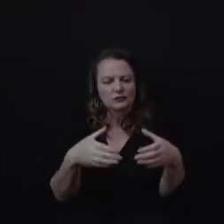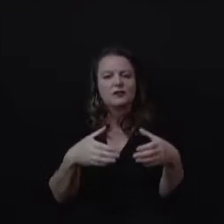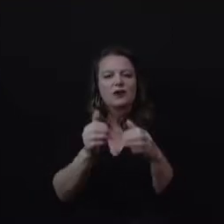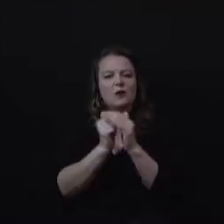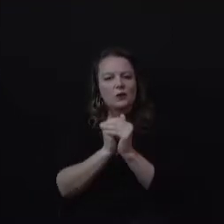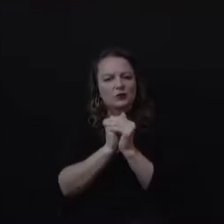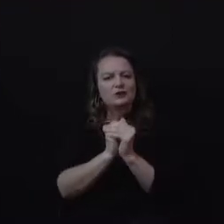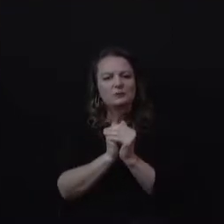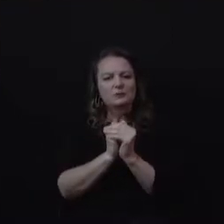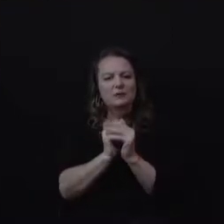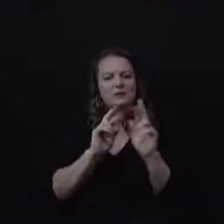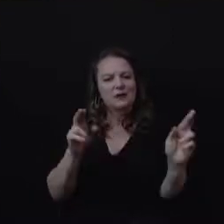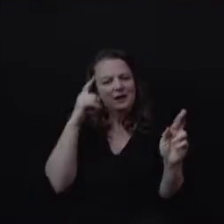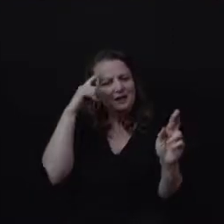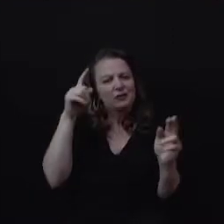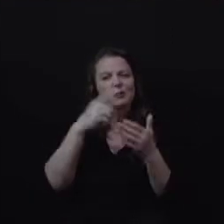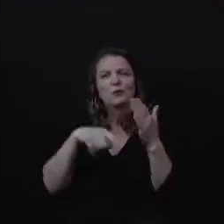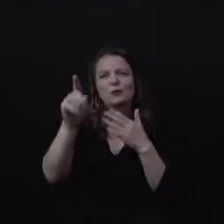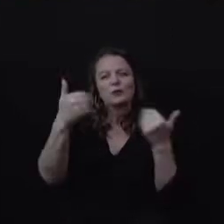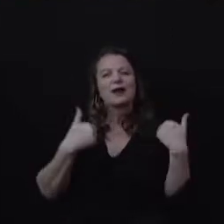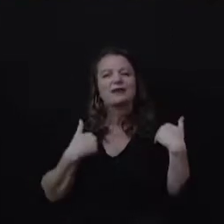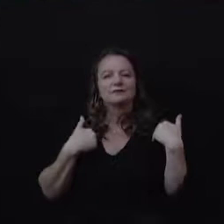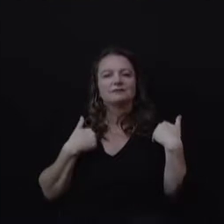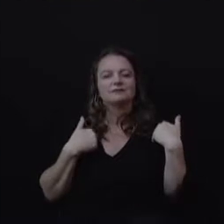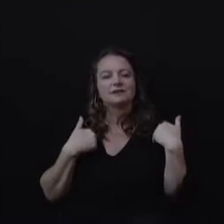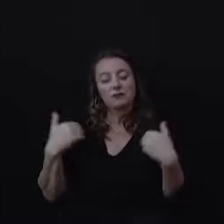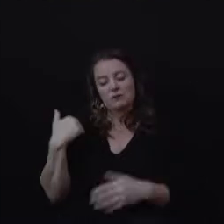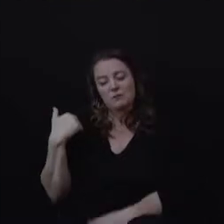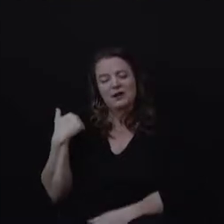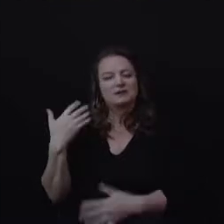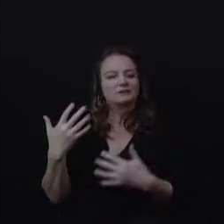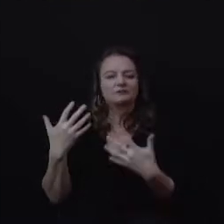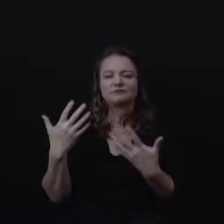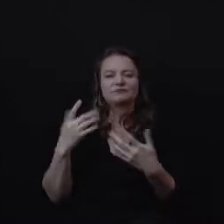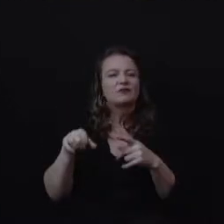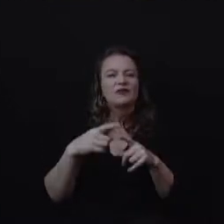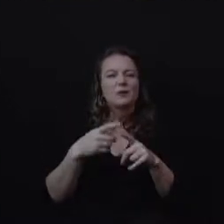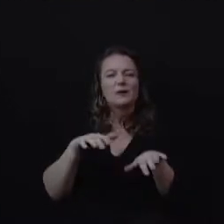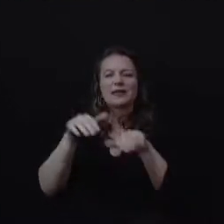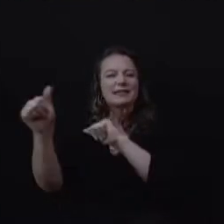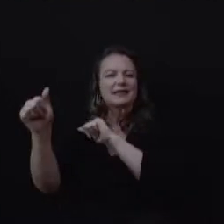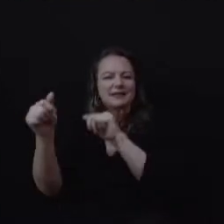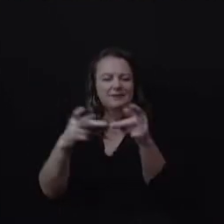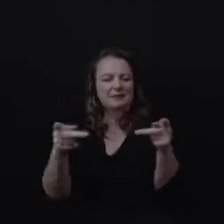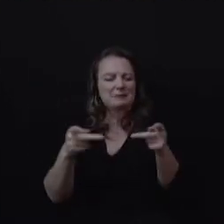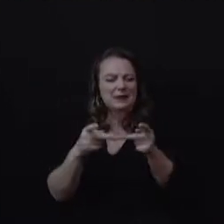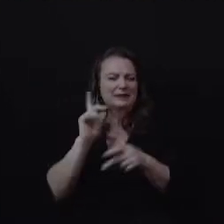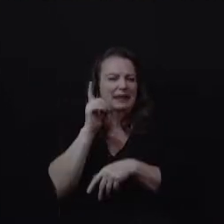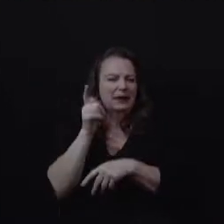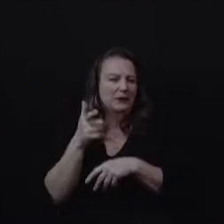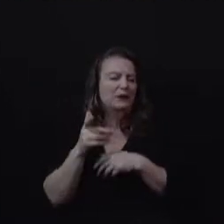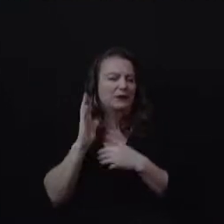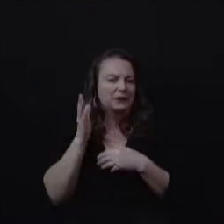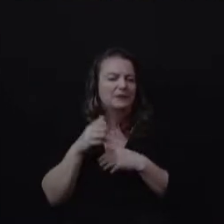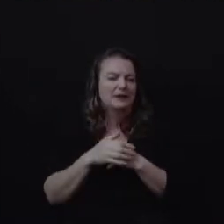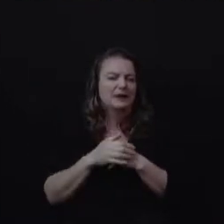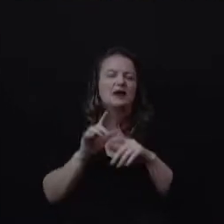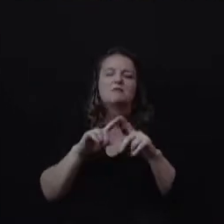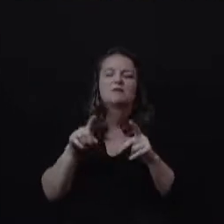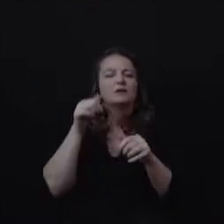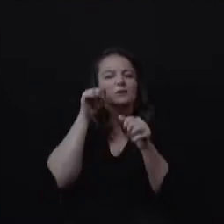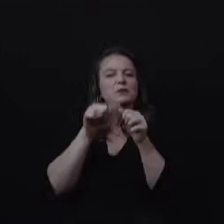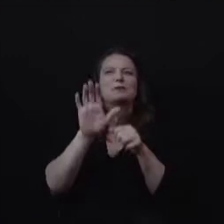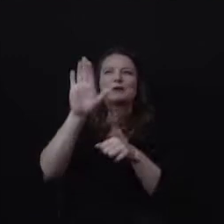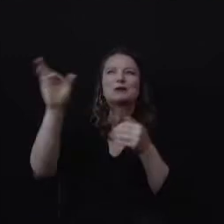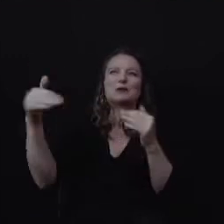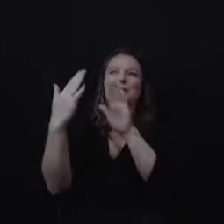us. And may we be reminded, even as we step out of this space later today, that your presence is